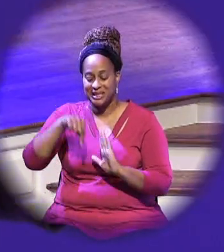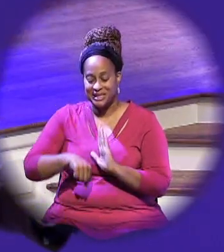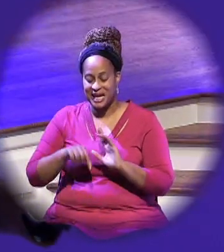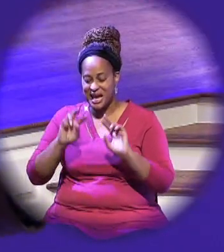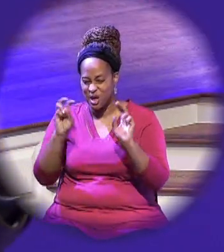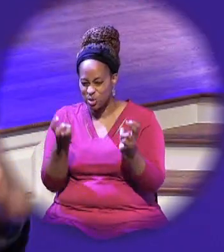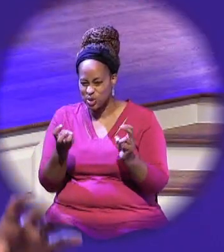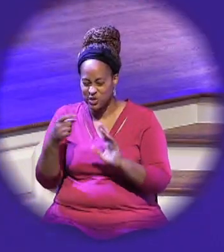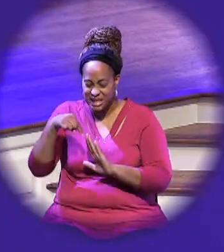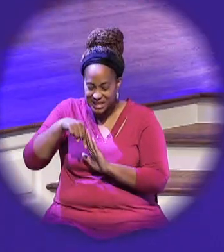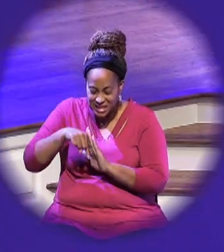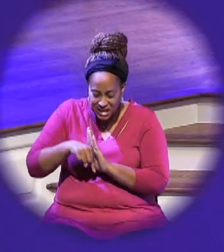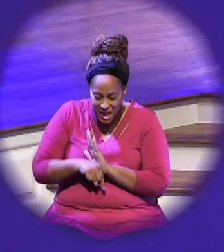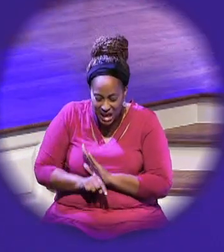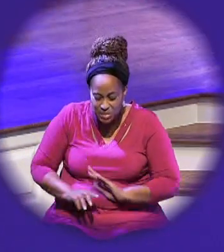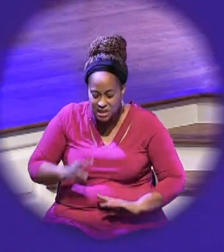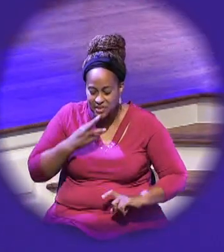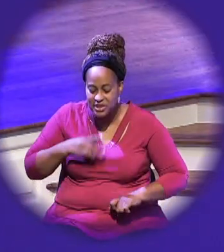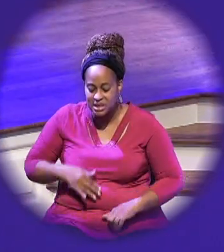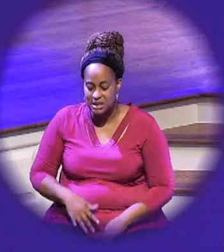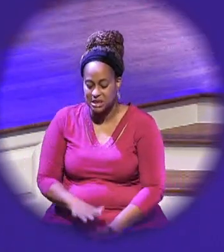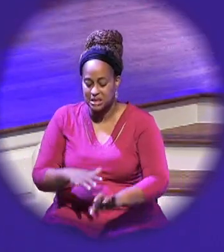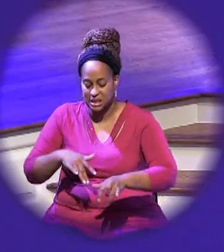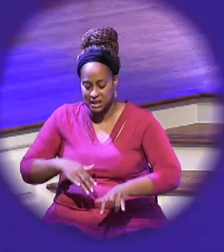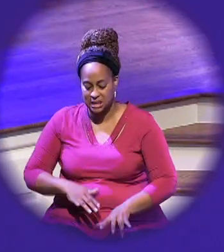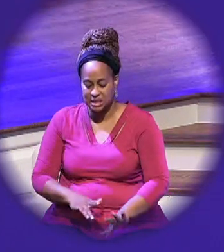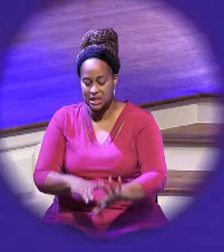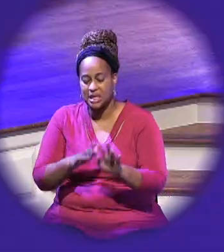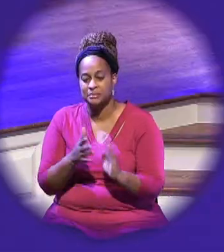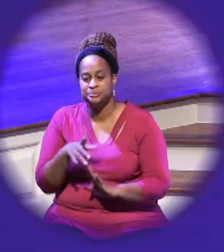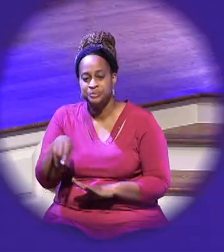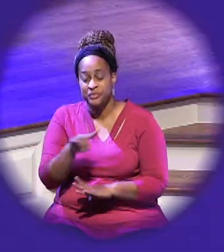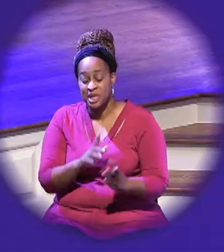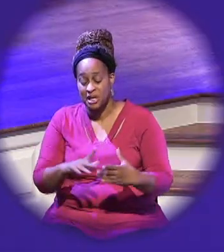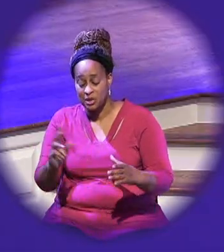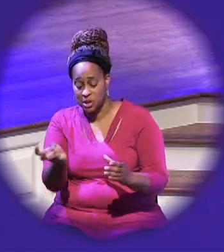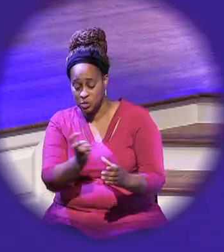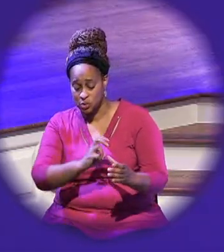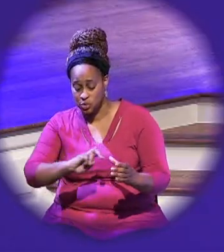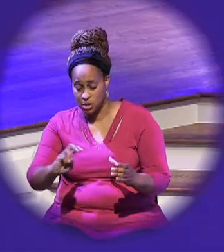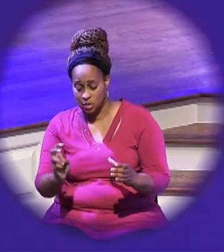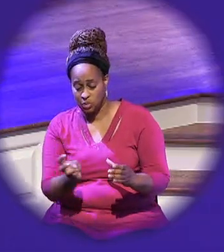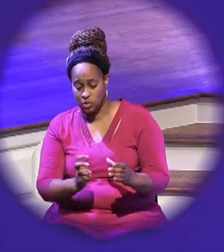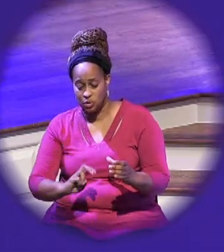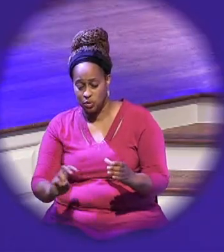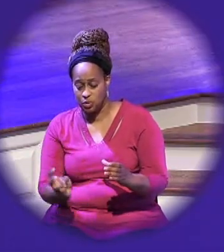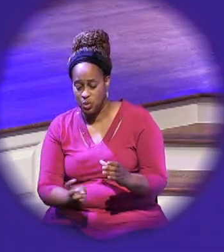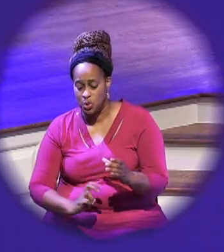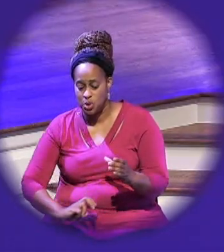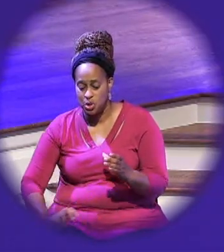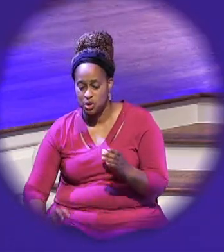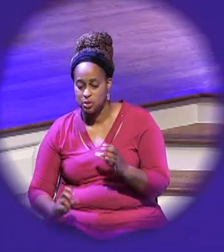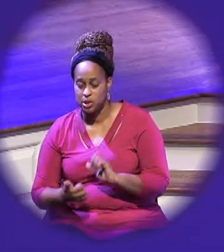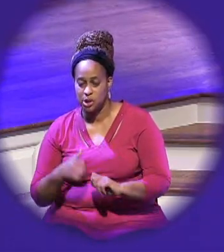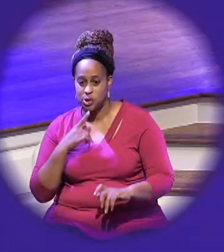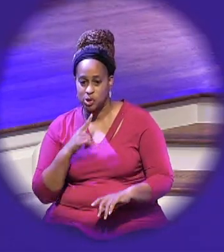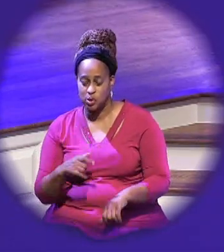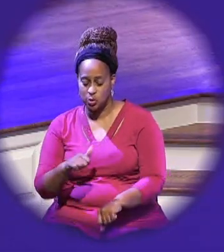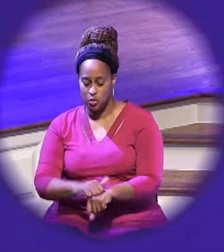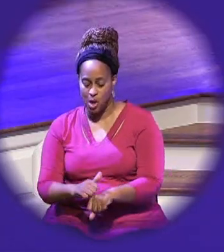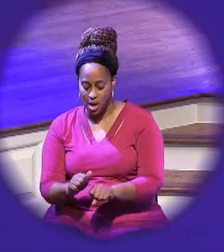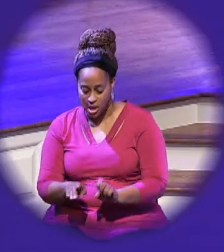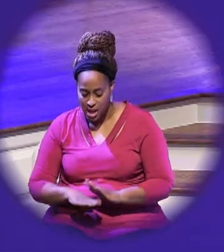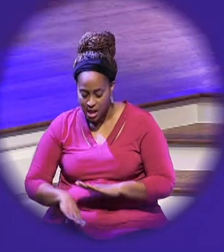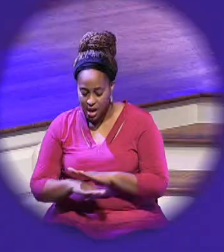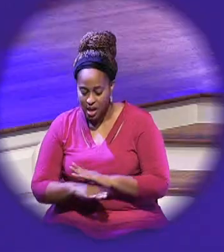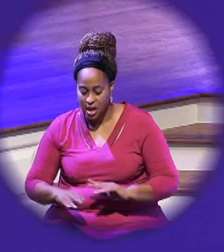the depths of the sea. In fact, he makes it all the way down to rock bottom. Look with me